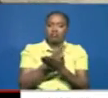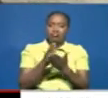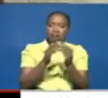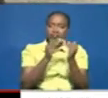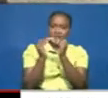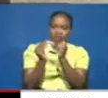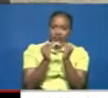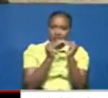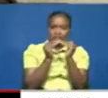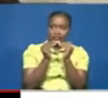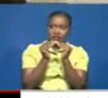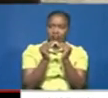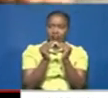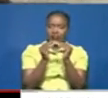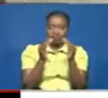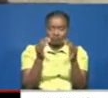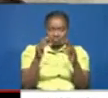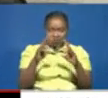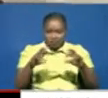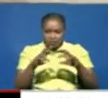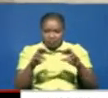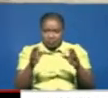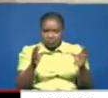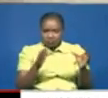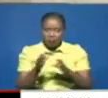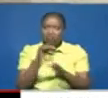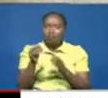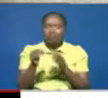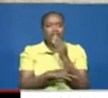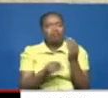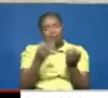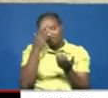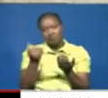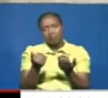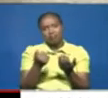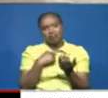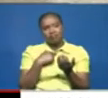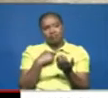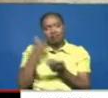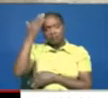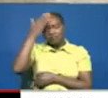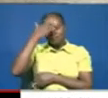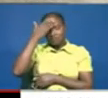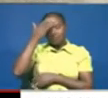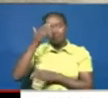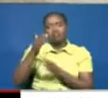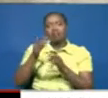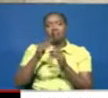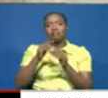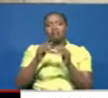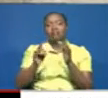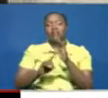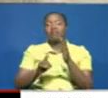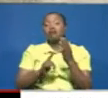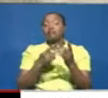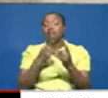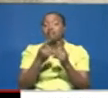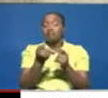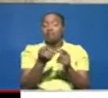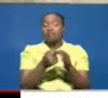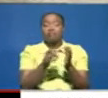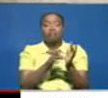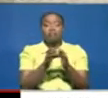for, organize, not steal. Because I'm also an ordained minister, I can talk a little from the Bible. Mm-hmm. There was one leader whom